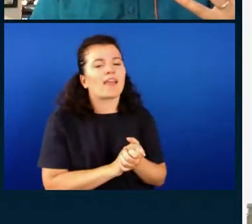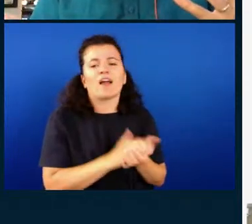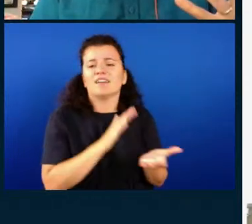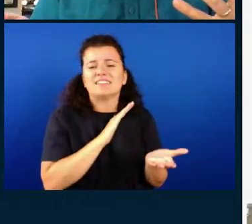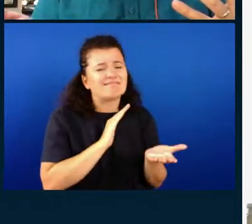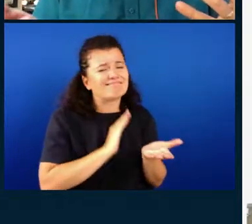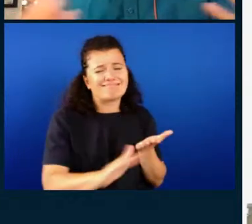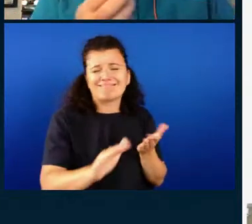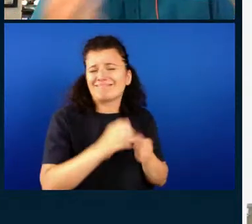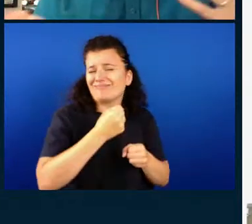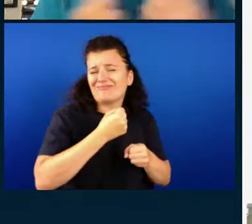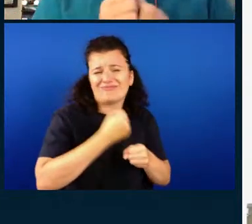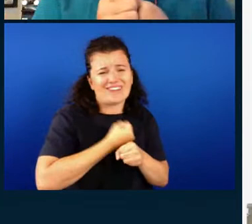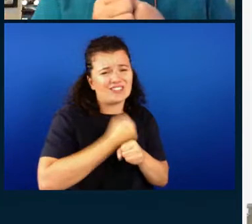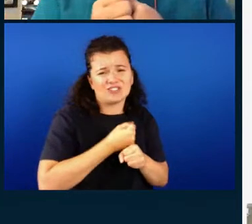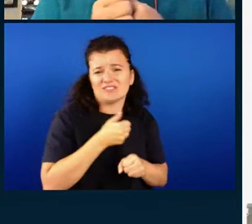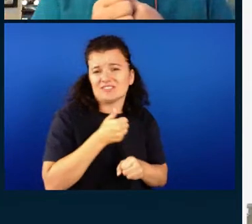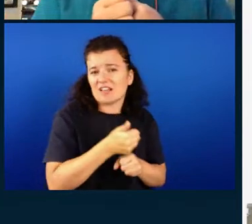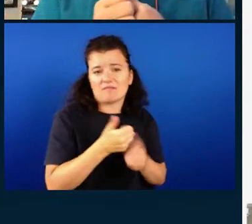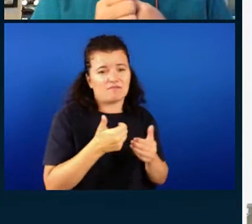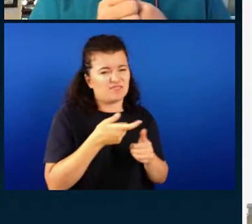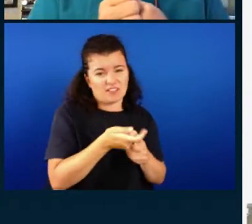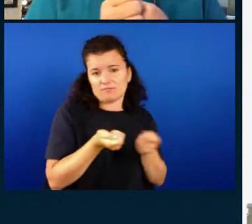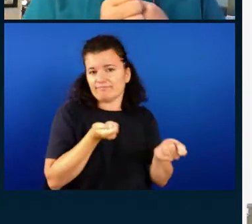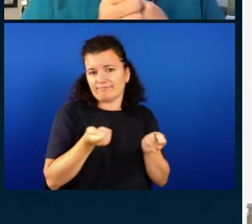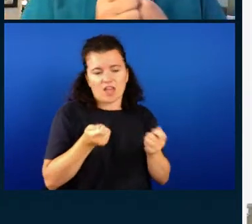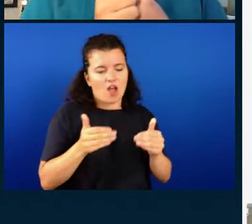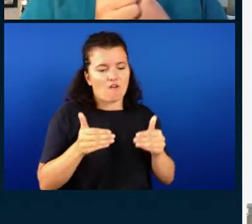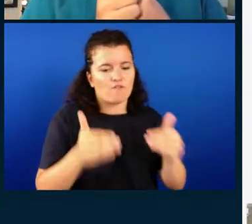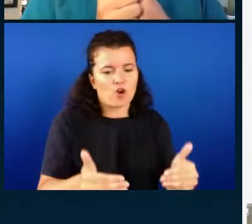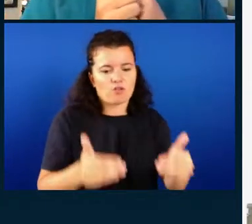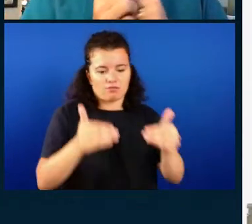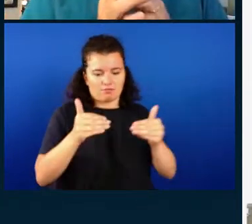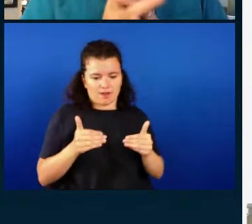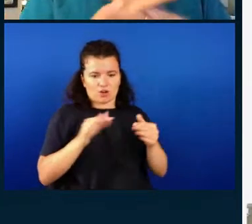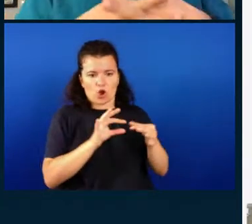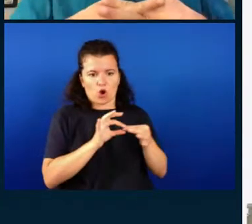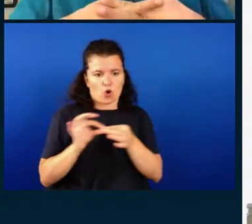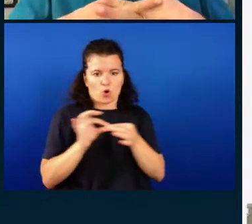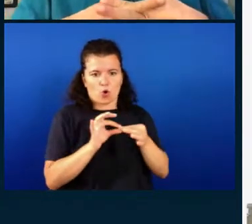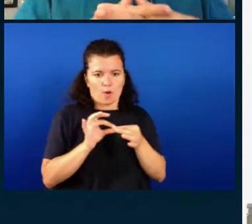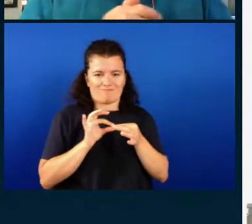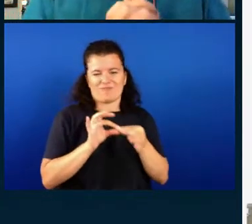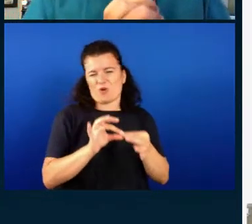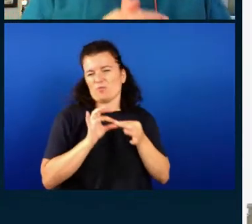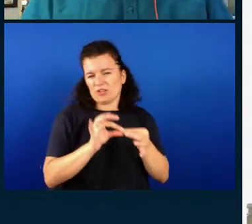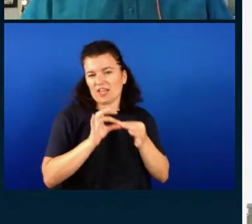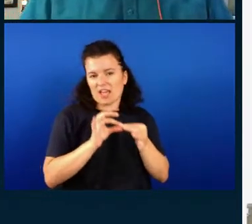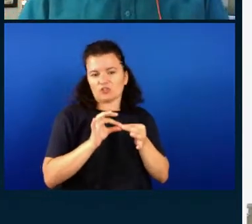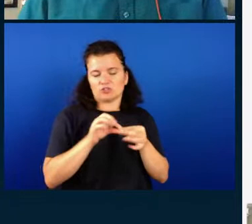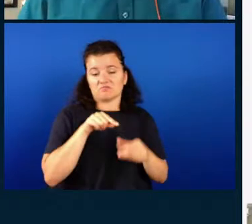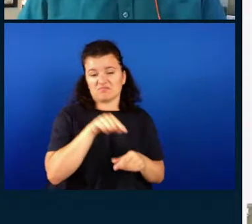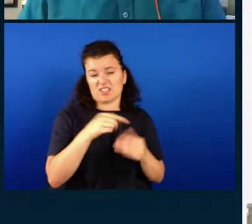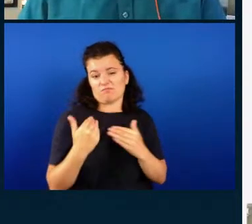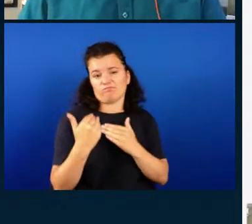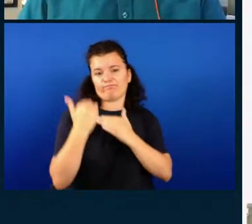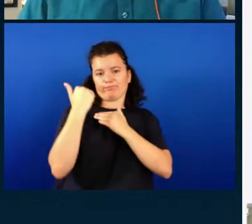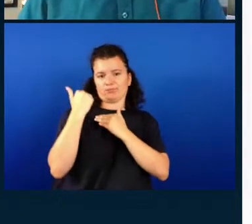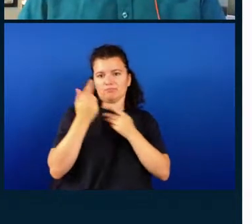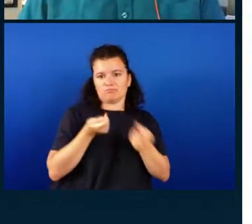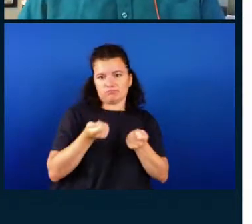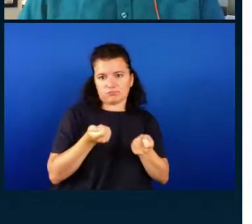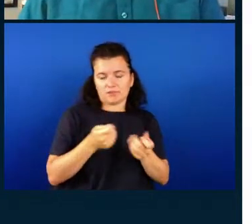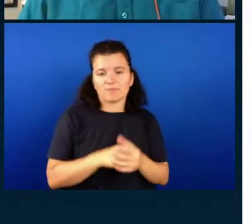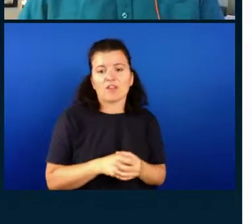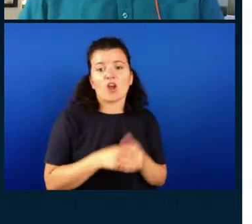function that's handling the front end, back end communication stuff. What's neat with this is, again, in the dashboard,